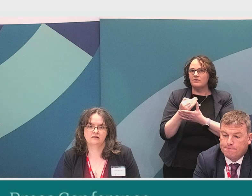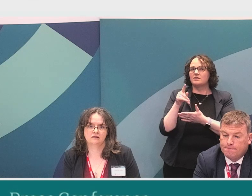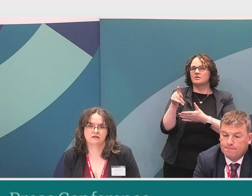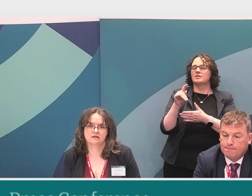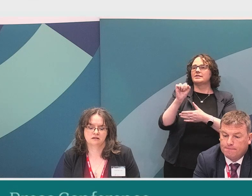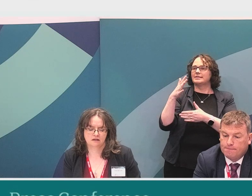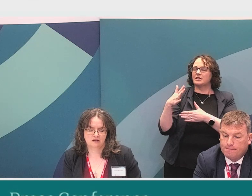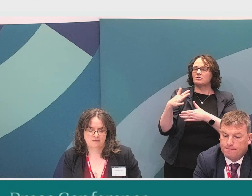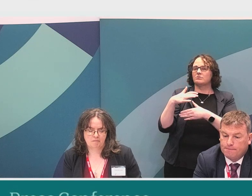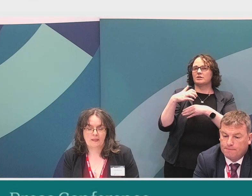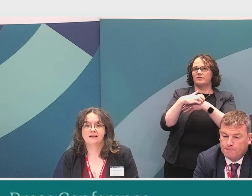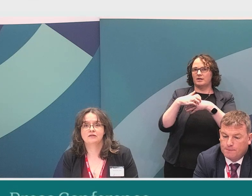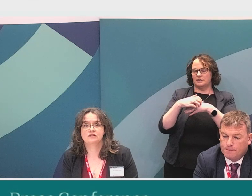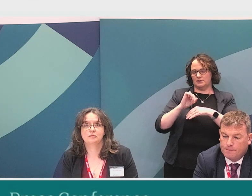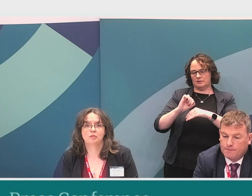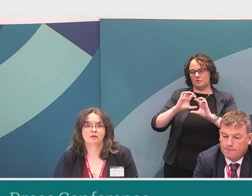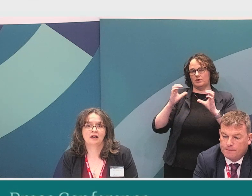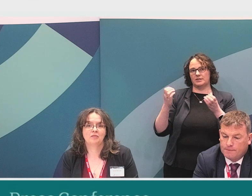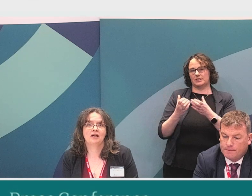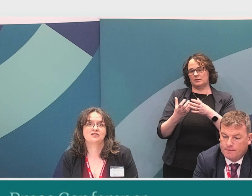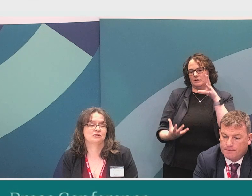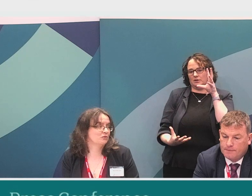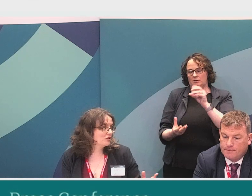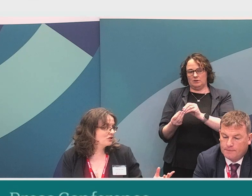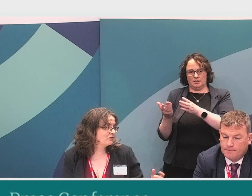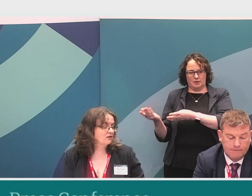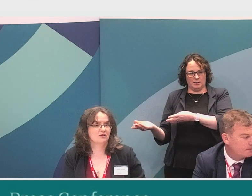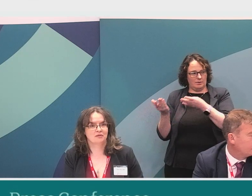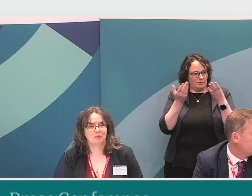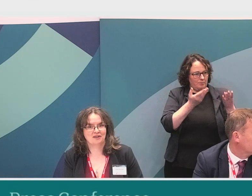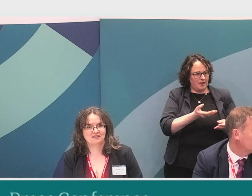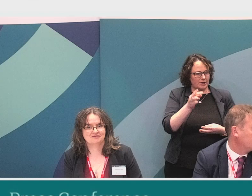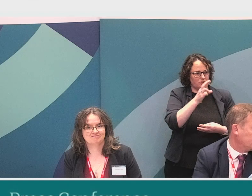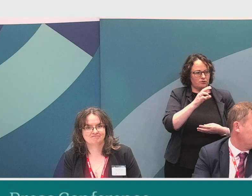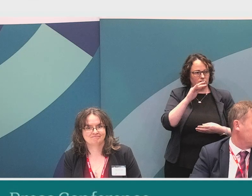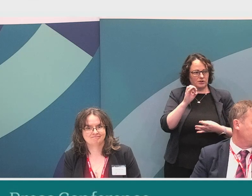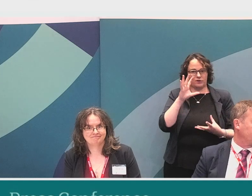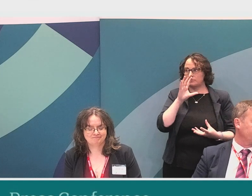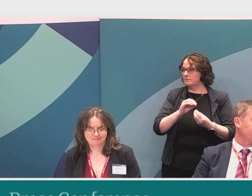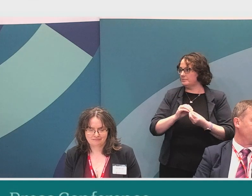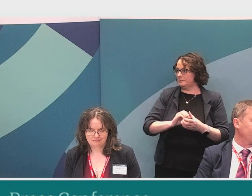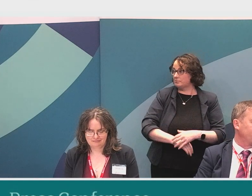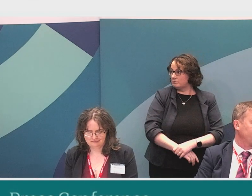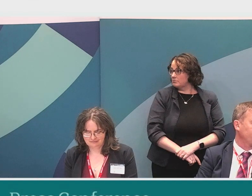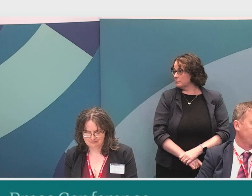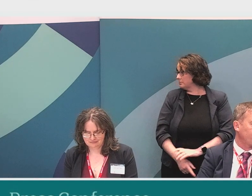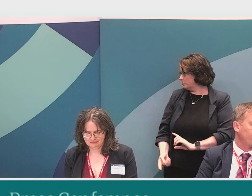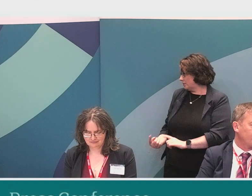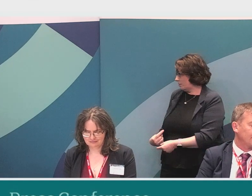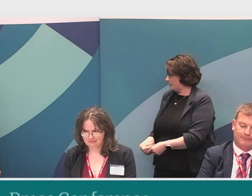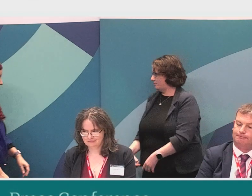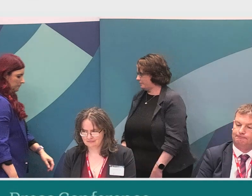violence in Ireland. And now, to sum up, I'm going to hand back to Richie for concluding remarks. Thanks, Helen, and thanks,